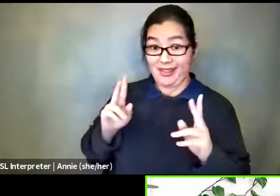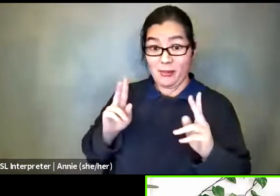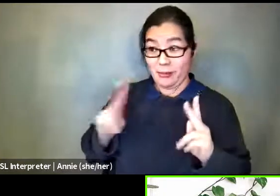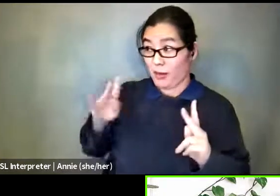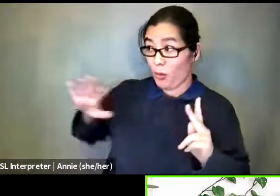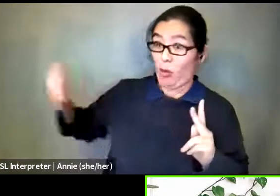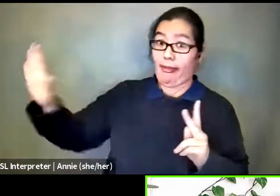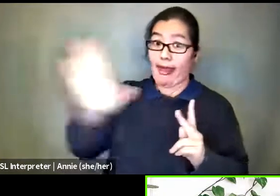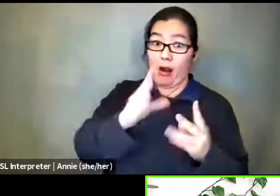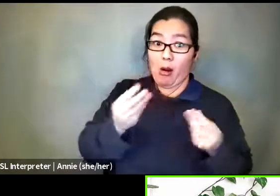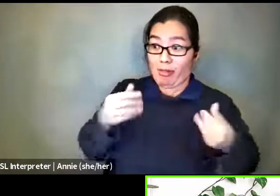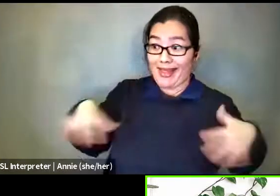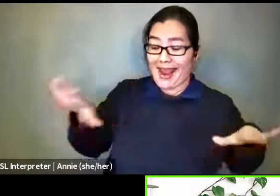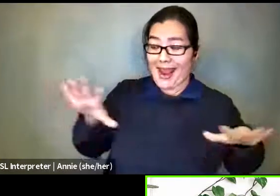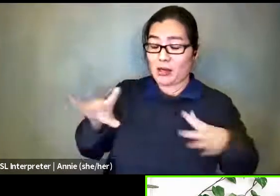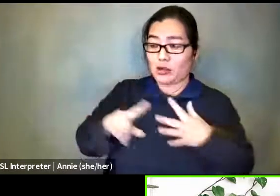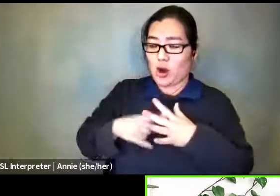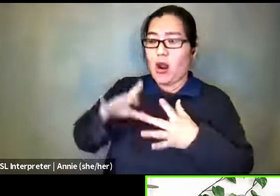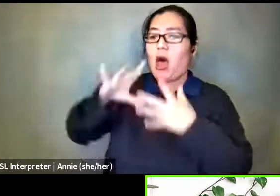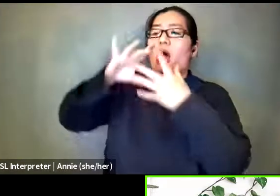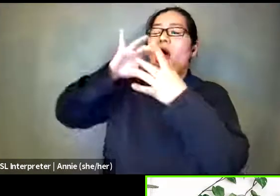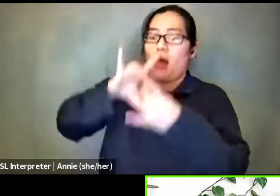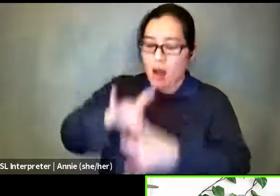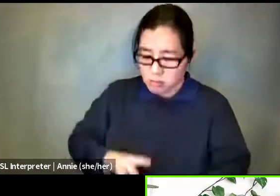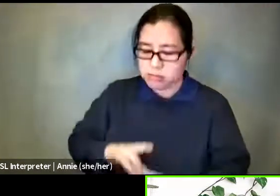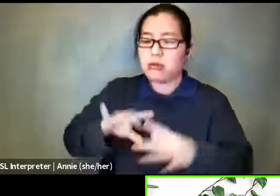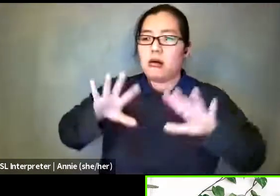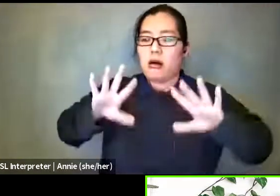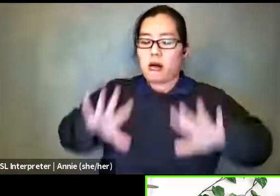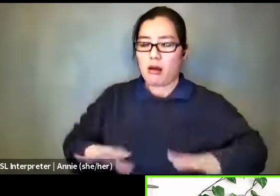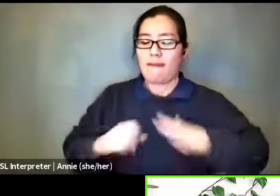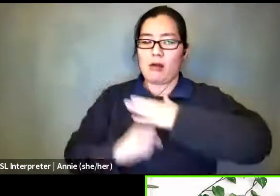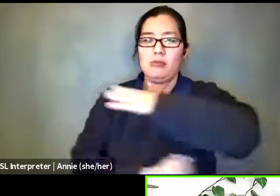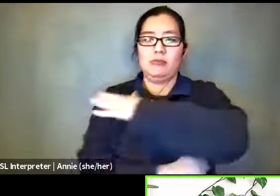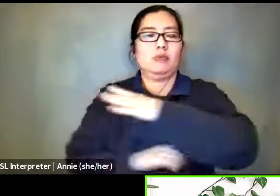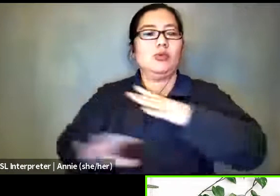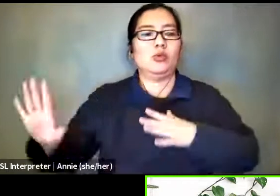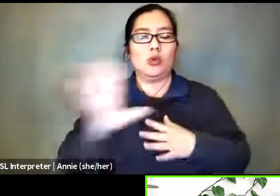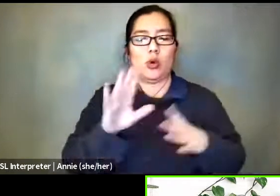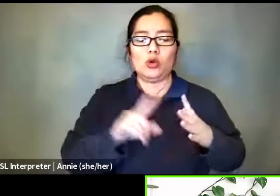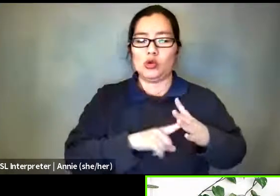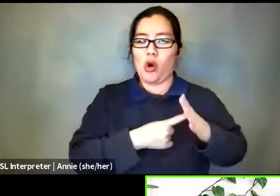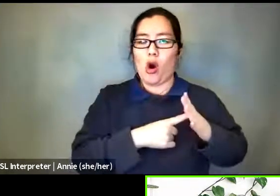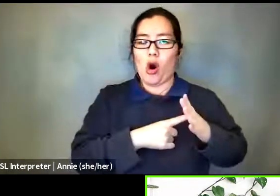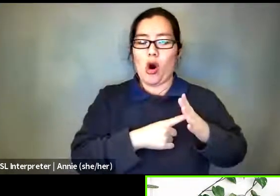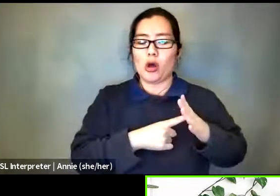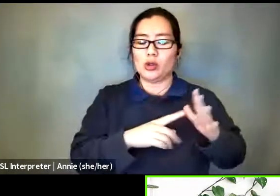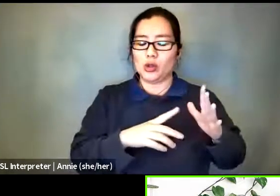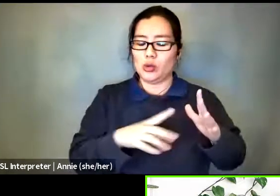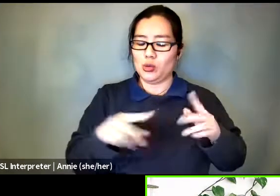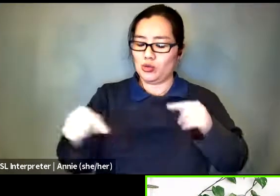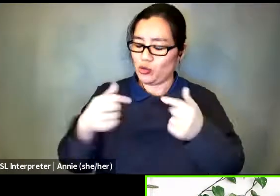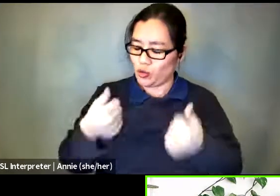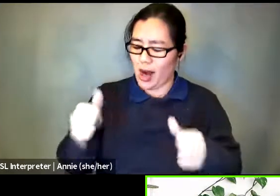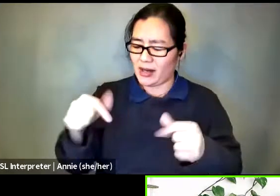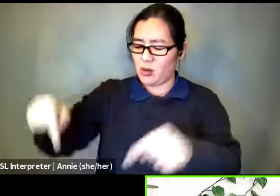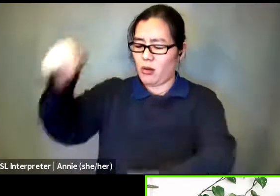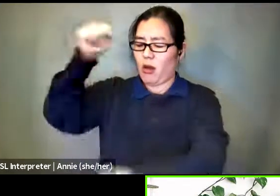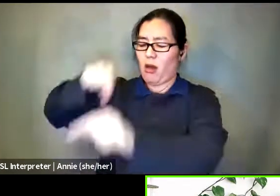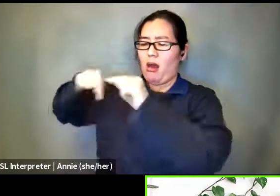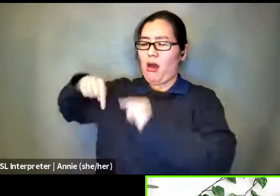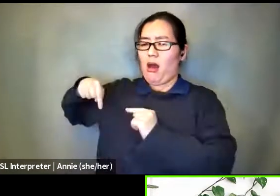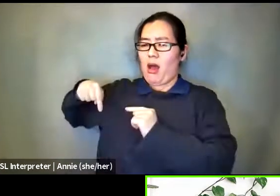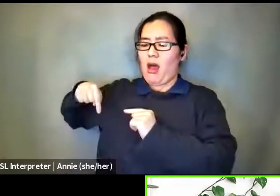to really ground that practice of understanding, learning about, undoing the erasure of Indigenous people in